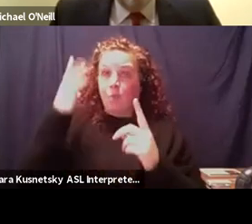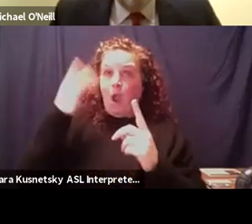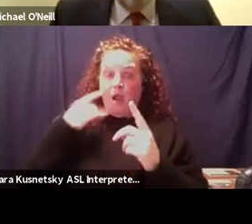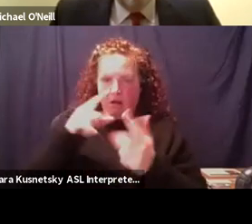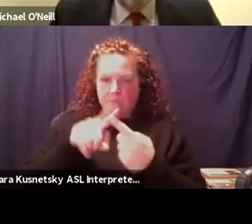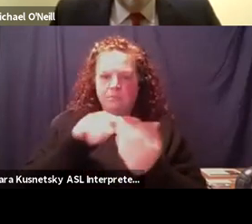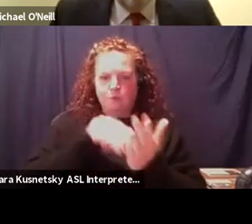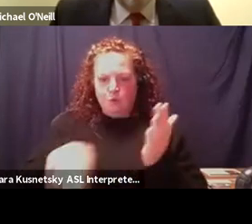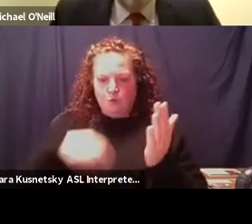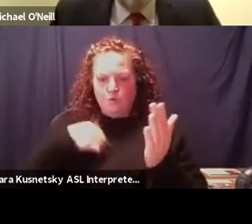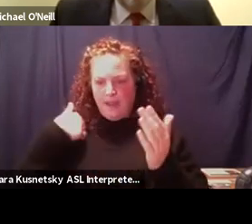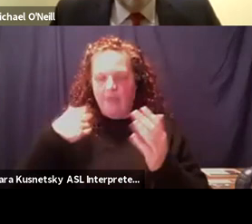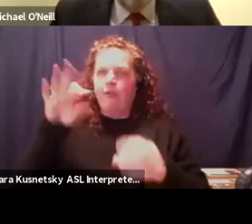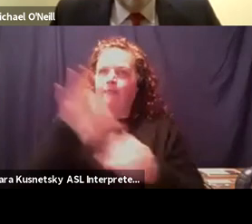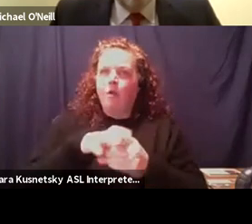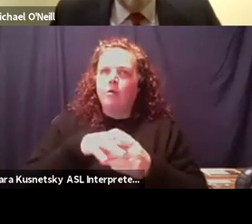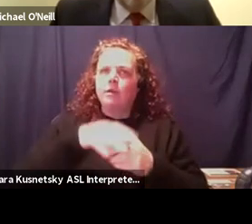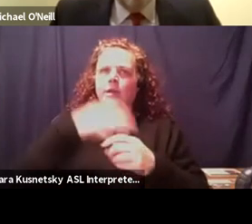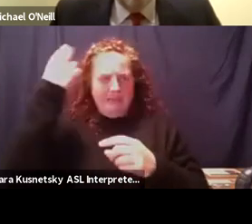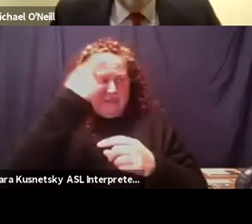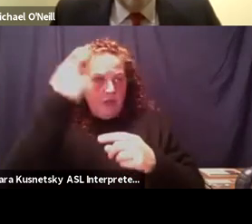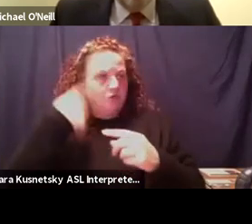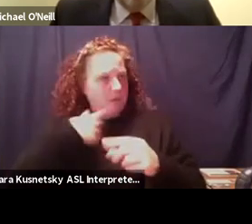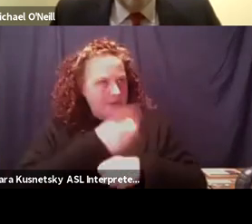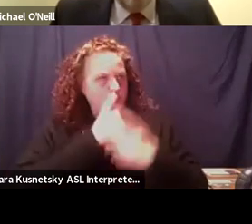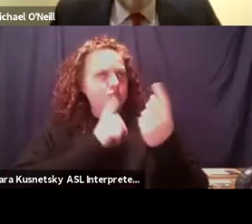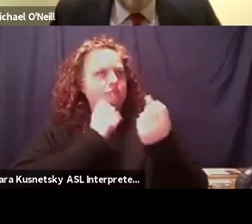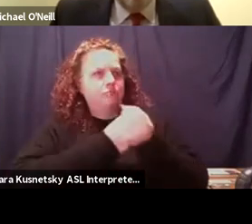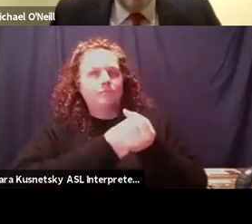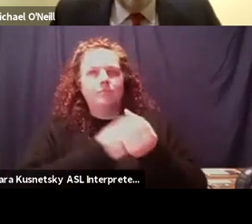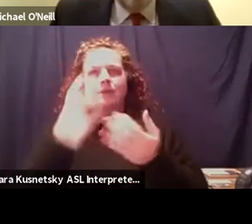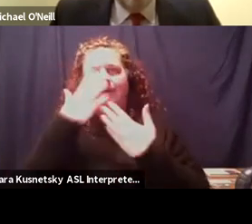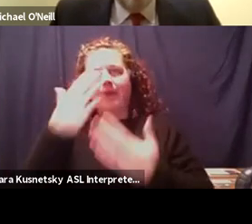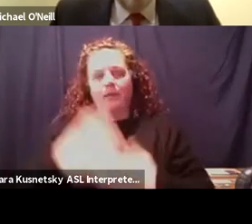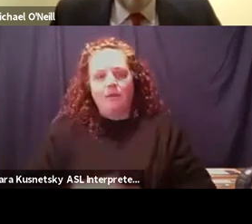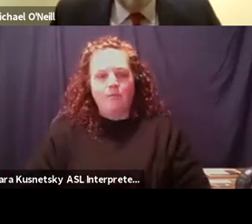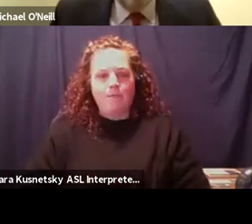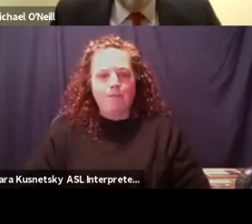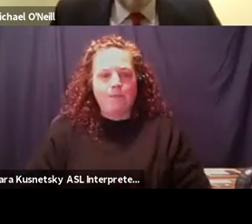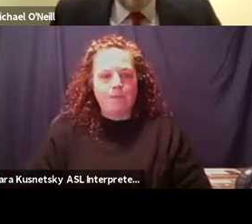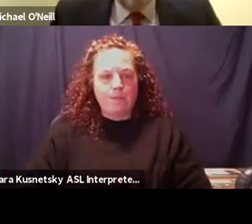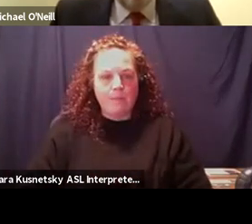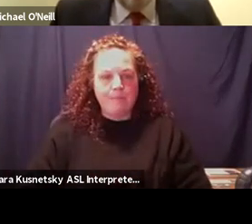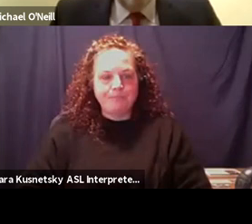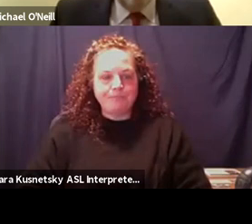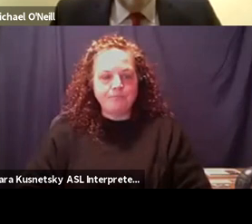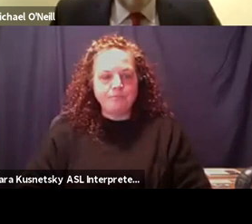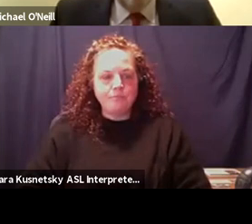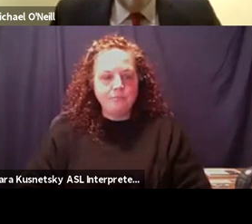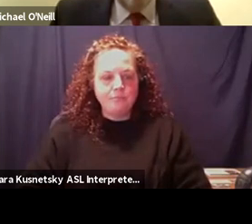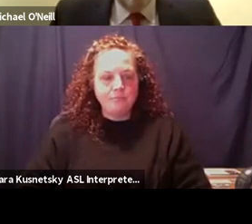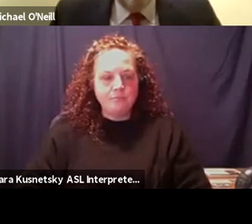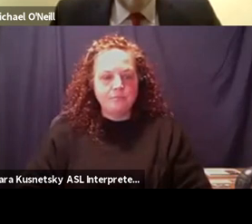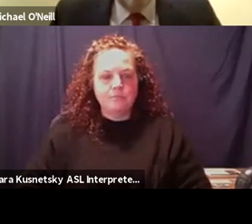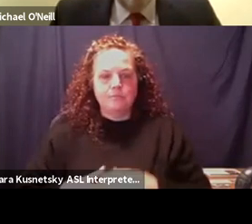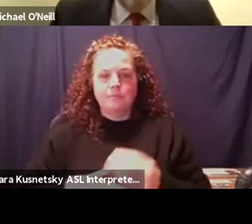because it's illogical, like everyone continues to say. So thank you and have a good day. Thank you, Simon. Thank